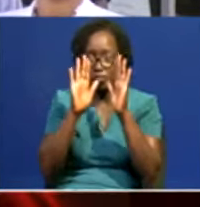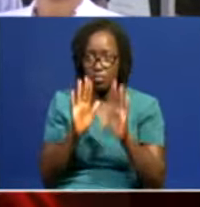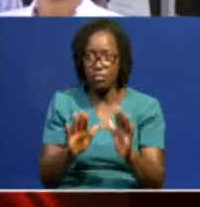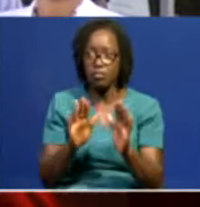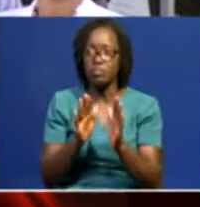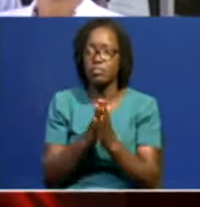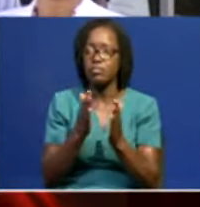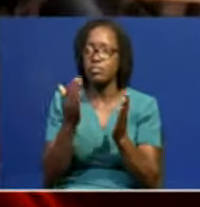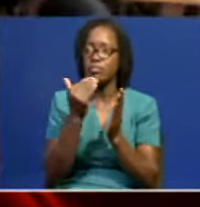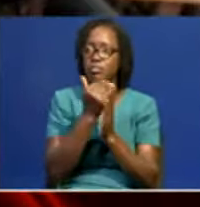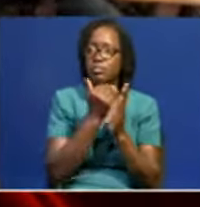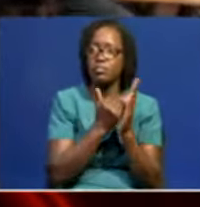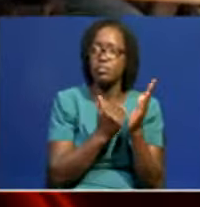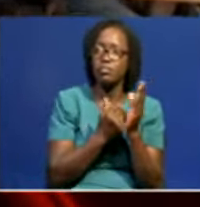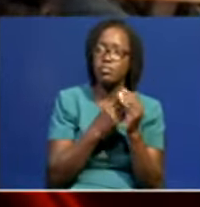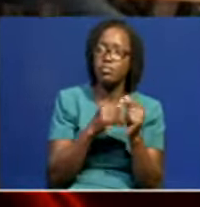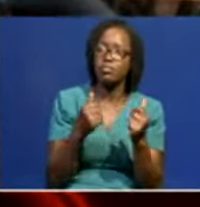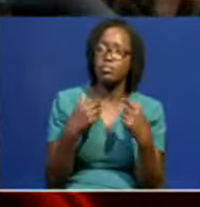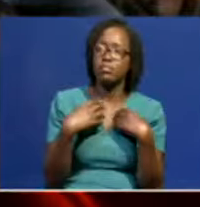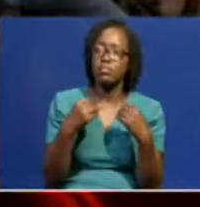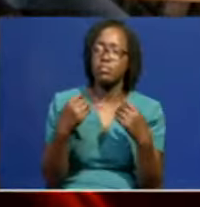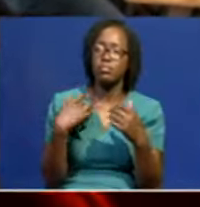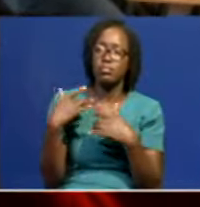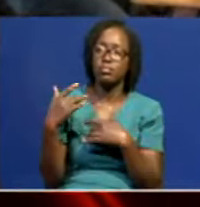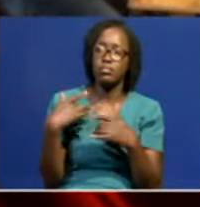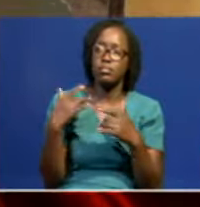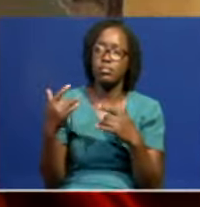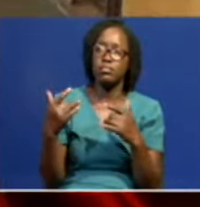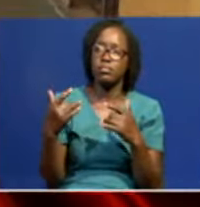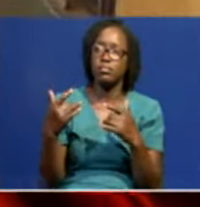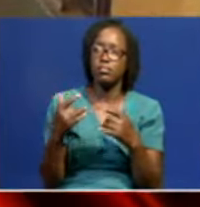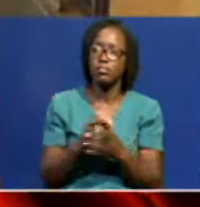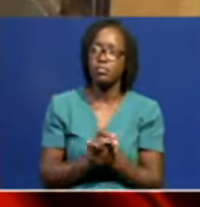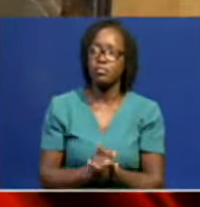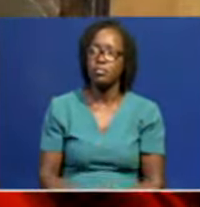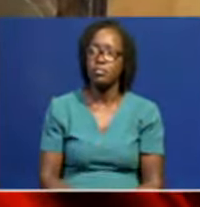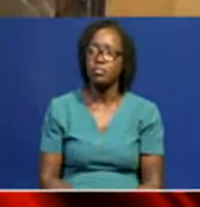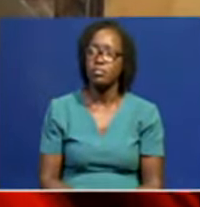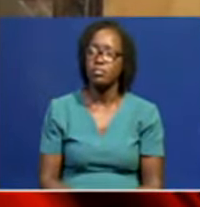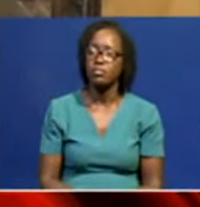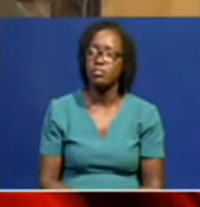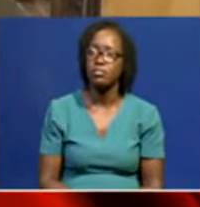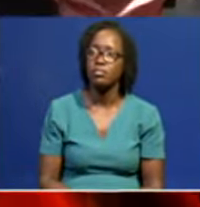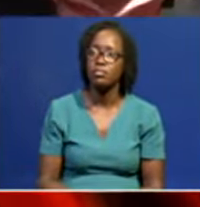outreach programs in addressing health concerns within the community.